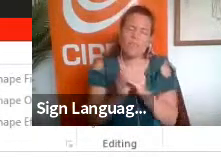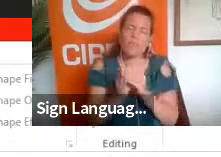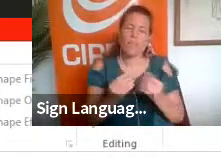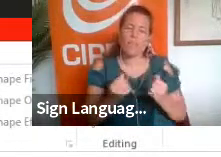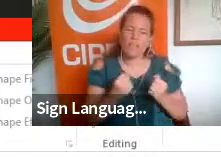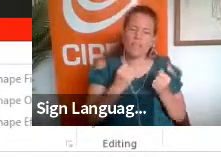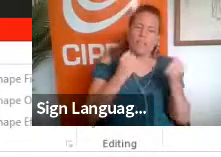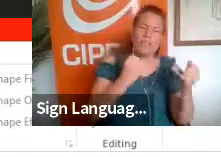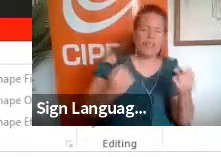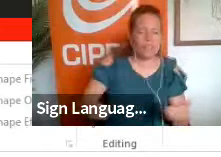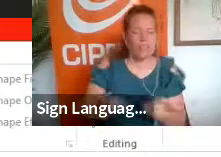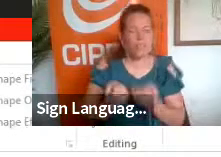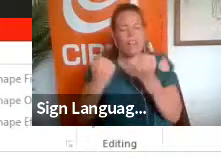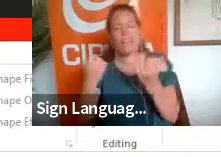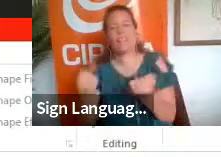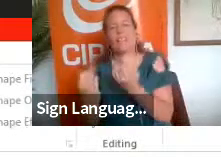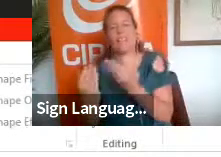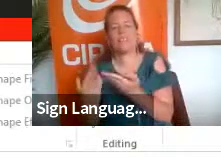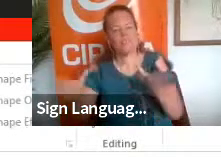towards a common goal.